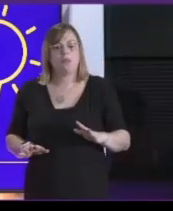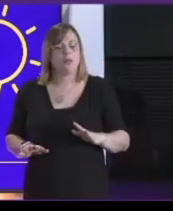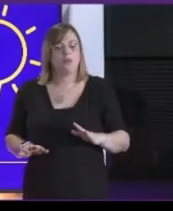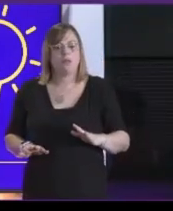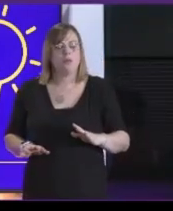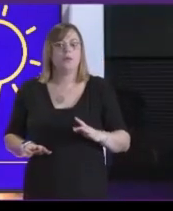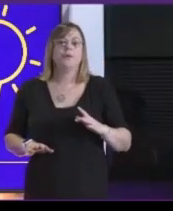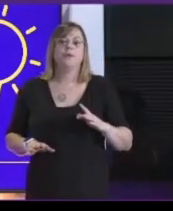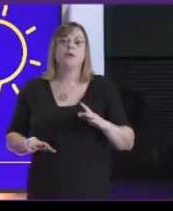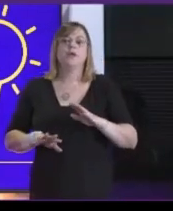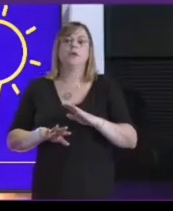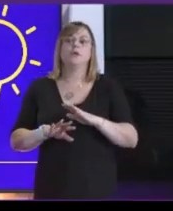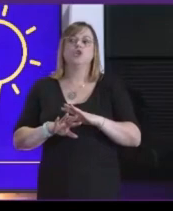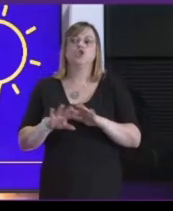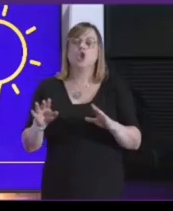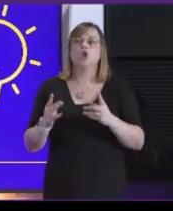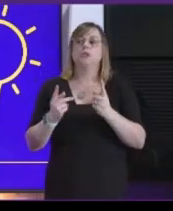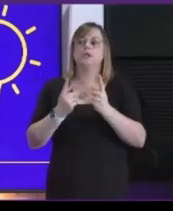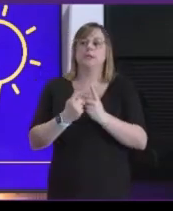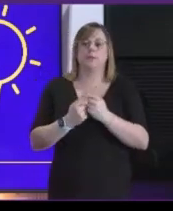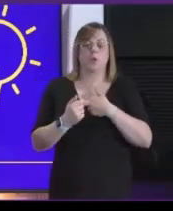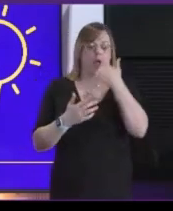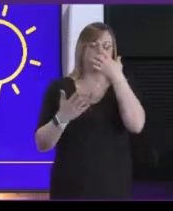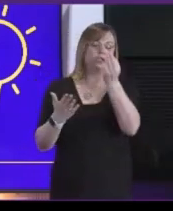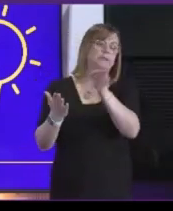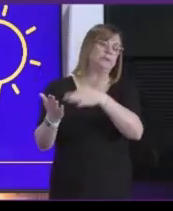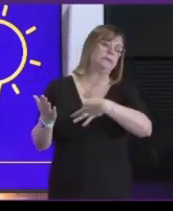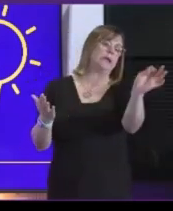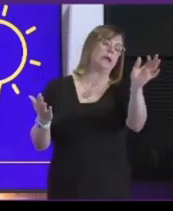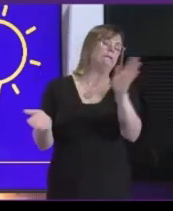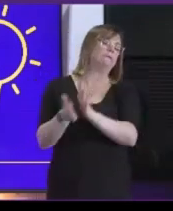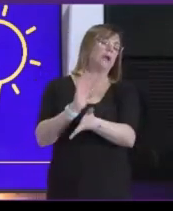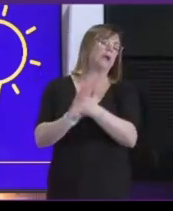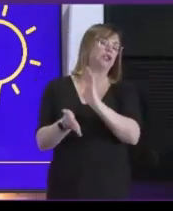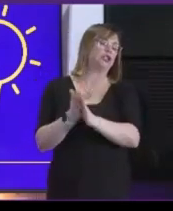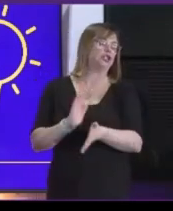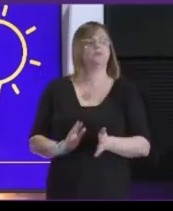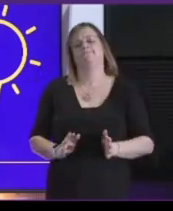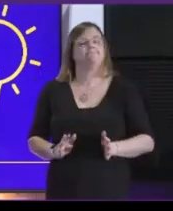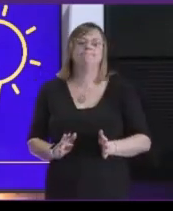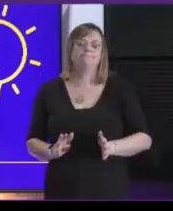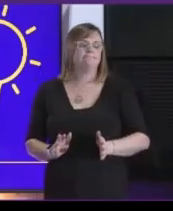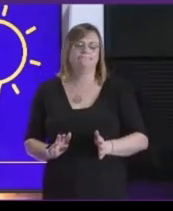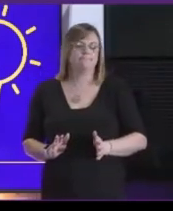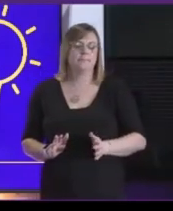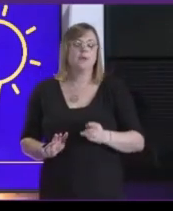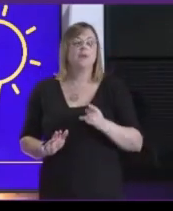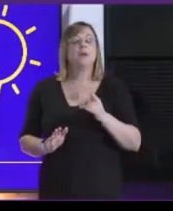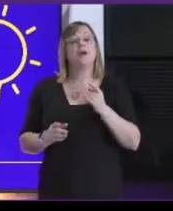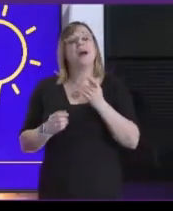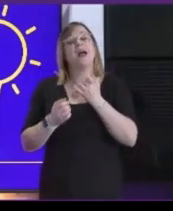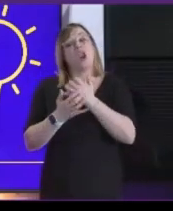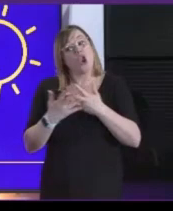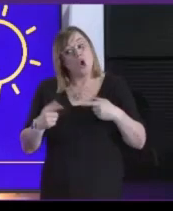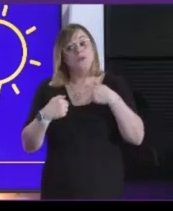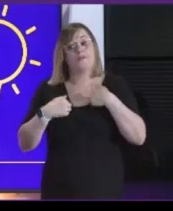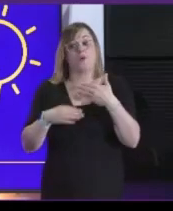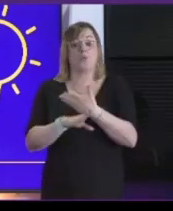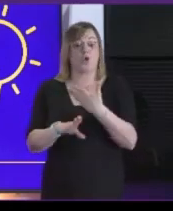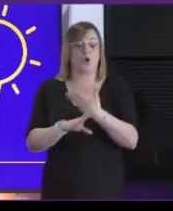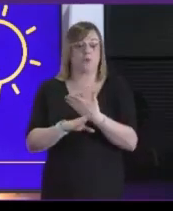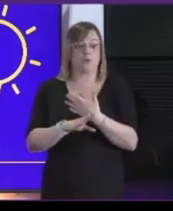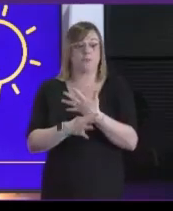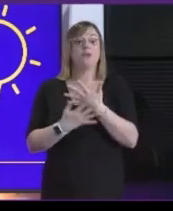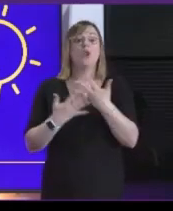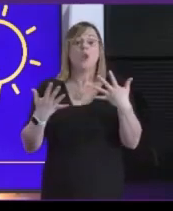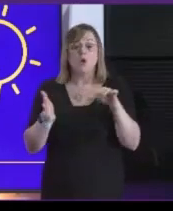something you can just check a box and it's done. And I think that's, with a lot of this work, the